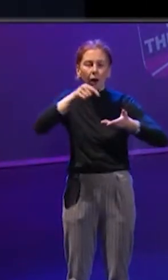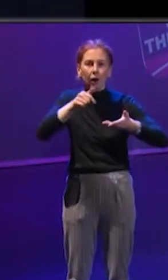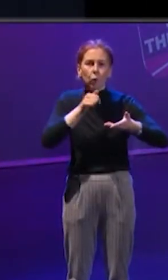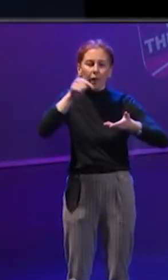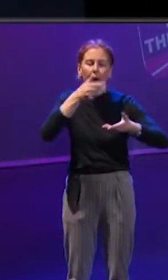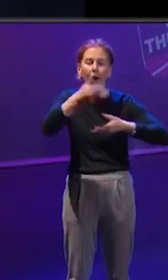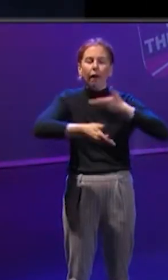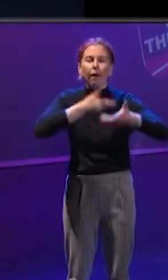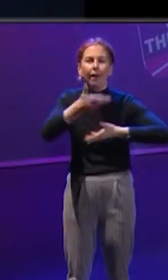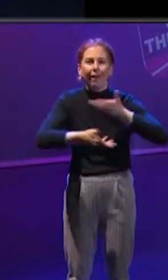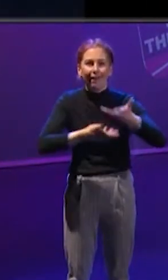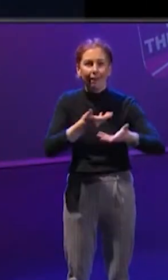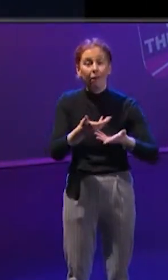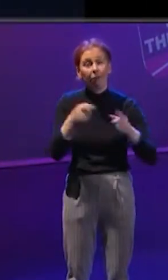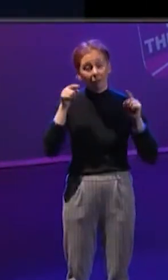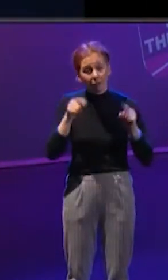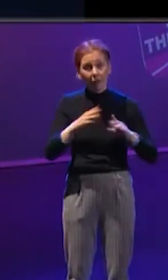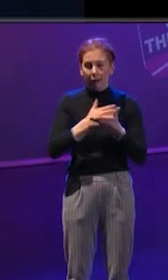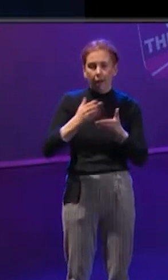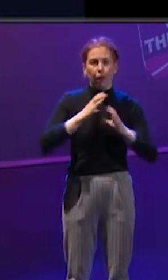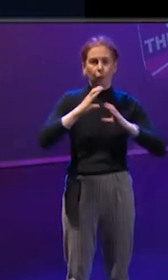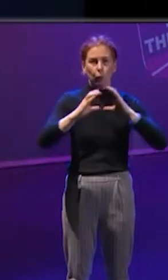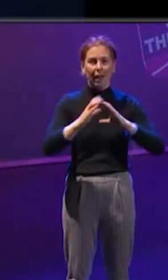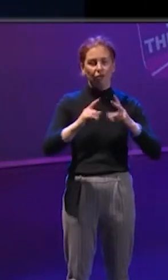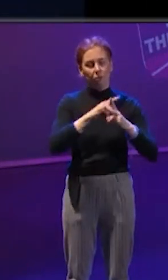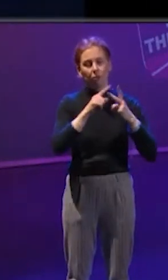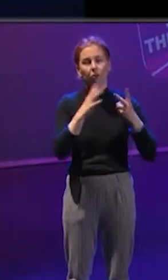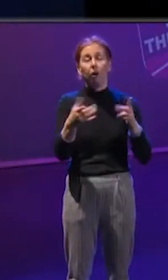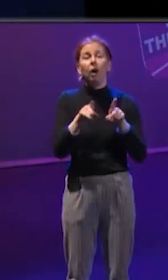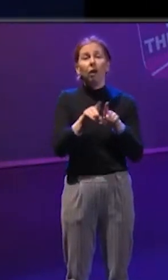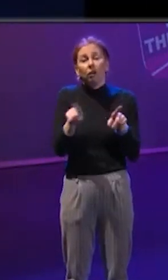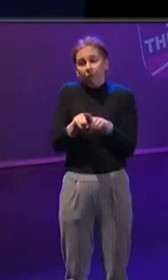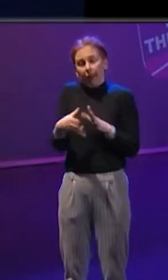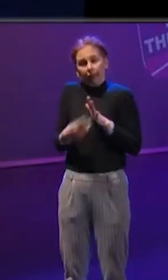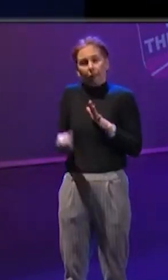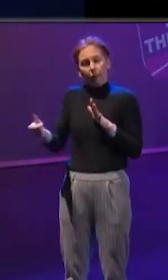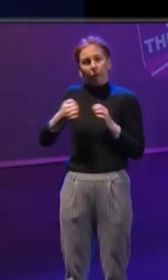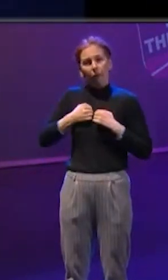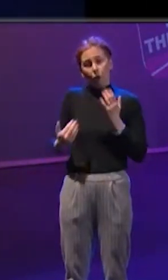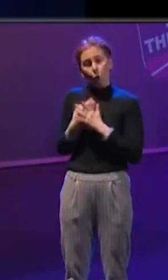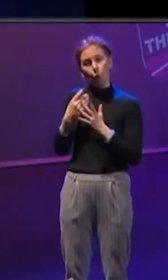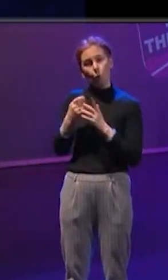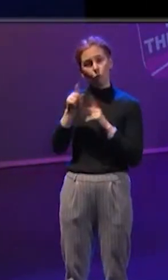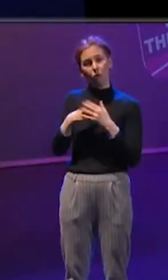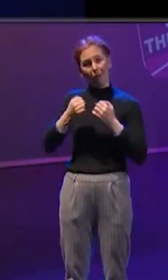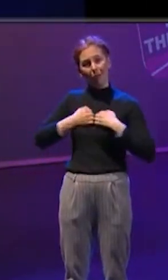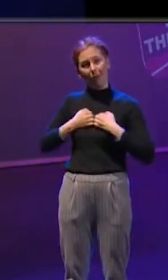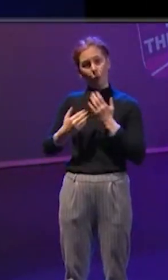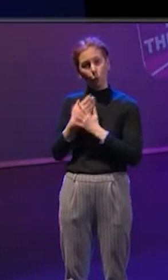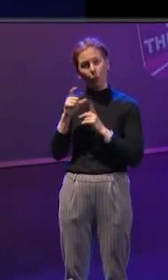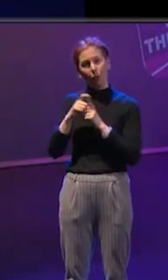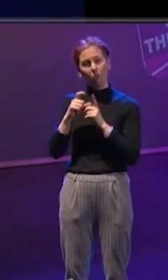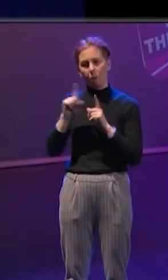communicate, in my instance, you know, we want to do a project at New Diorama. What are the goals? What are the outcomes? How are we going to reach the